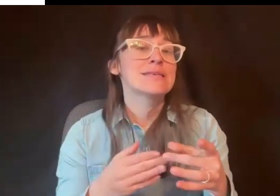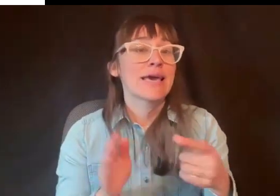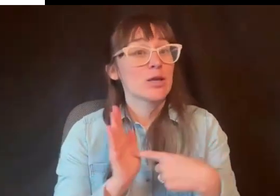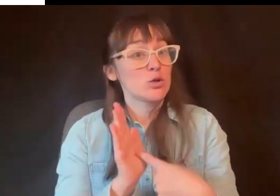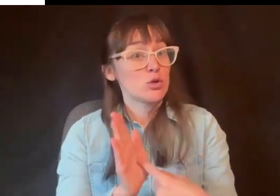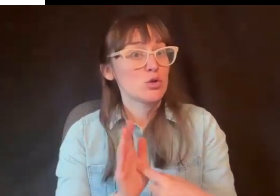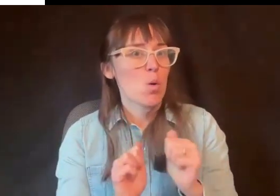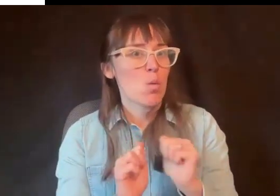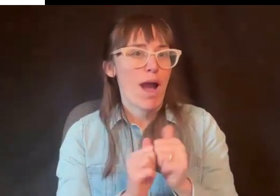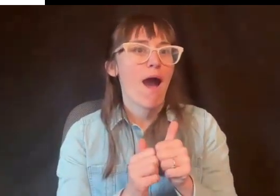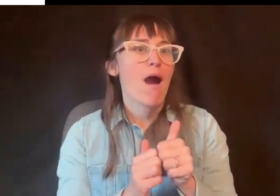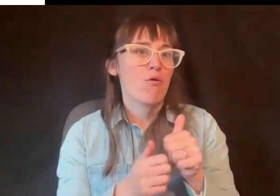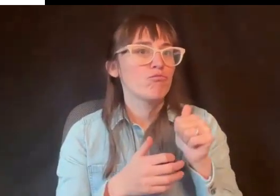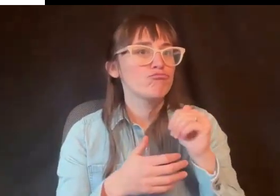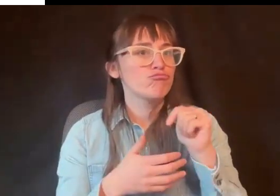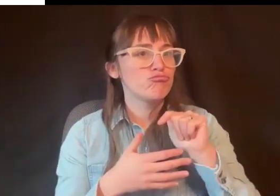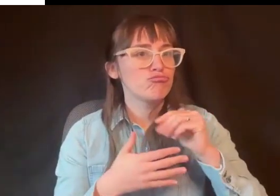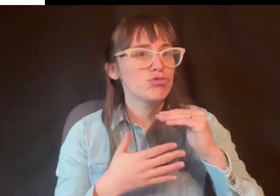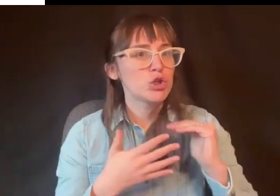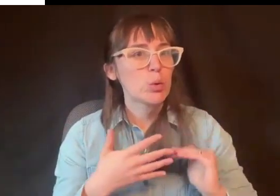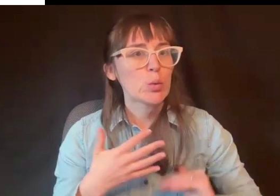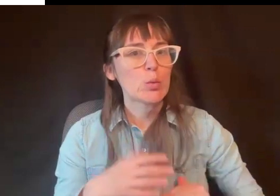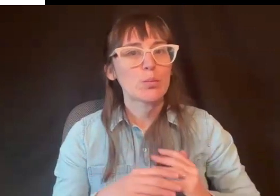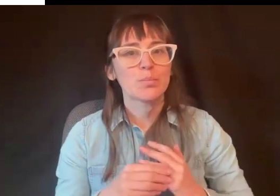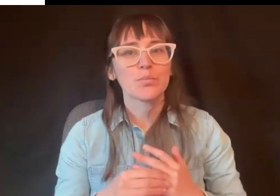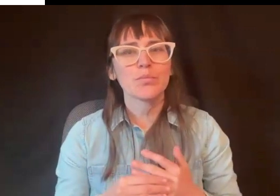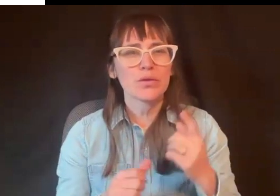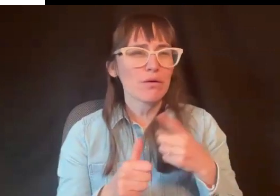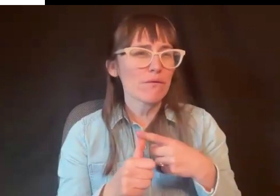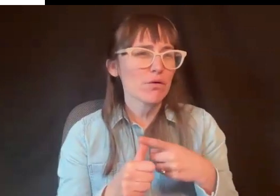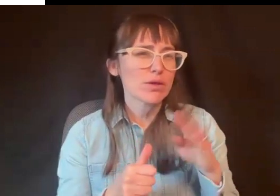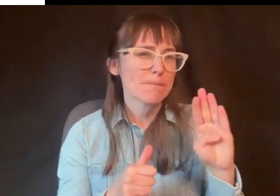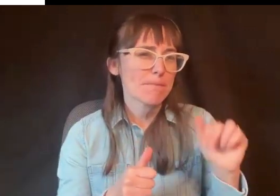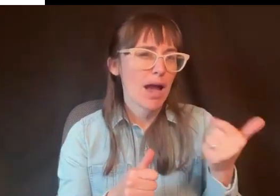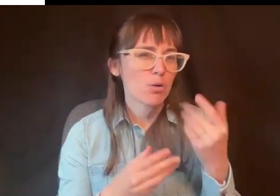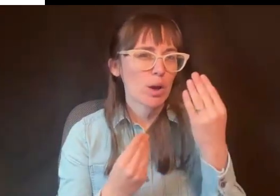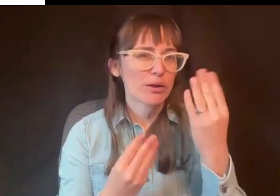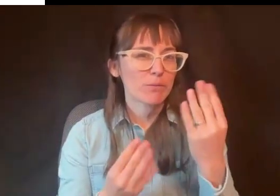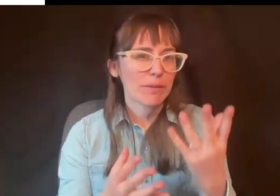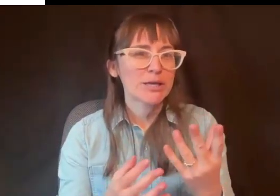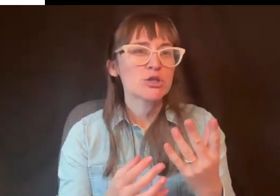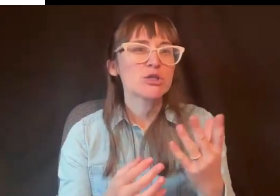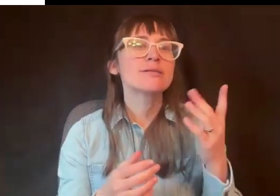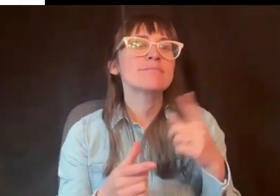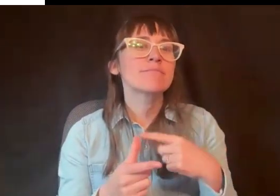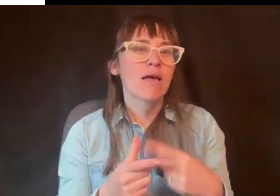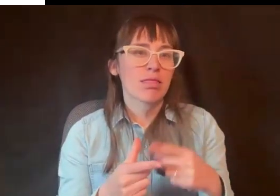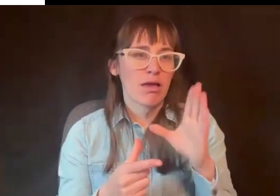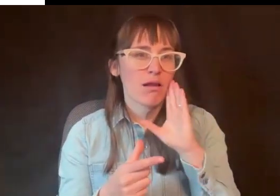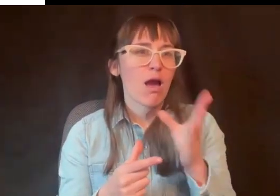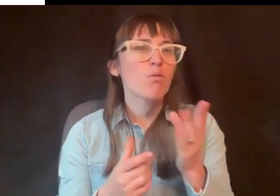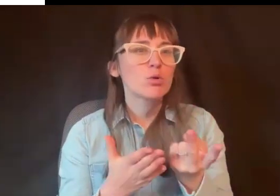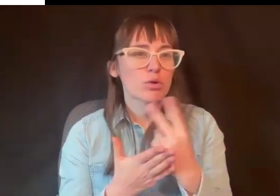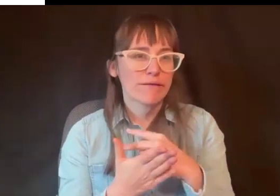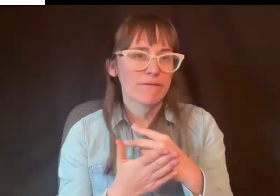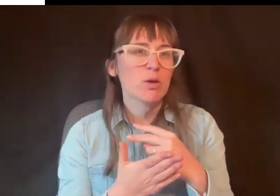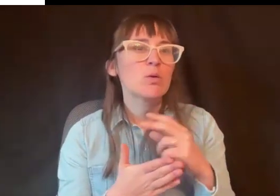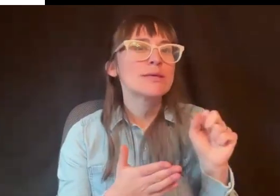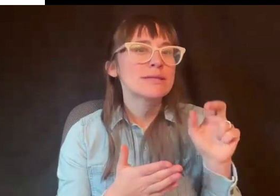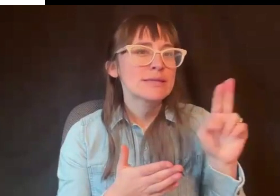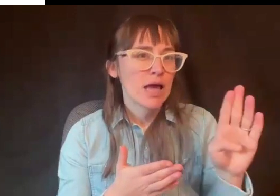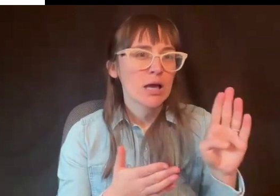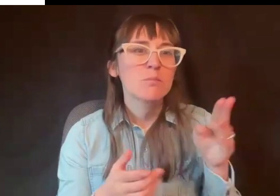Before I dive into the details, I'm going to start by giving some background information, and then I will review the sub-regulatory guidance and